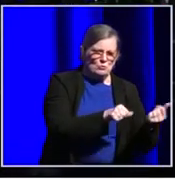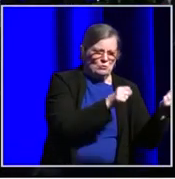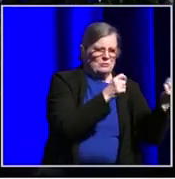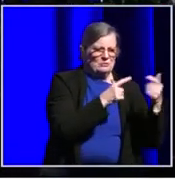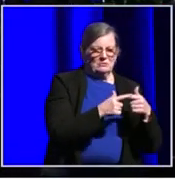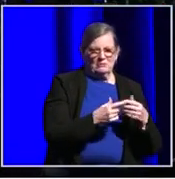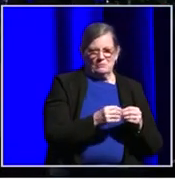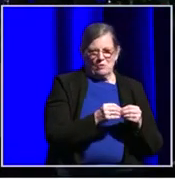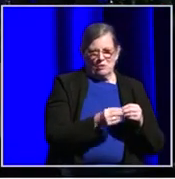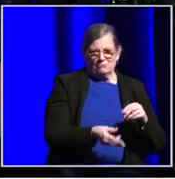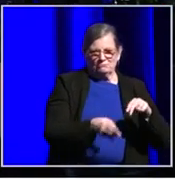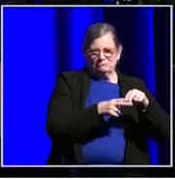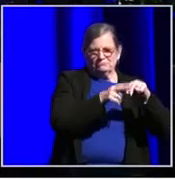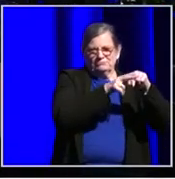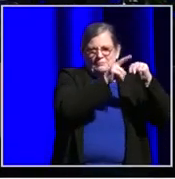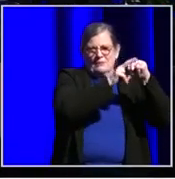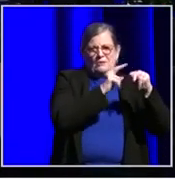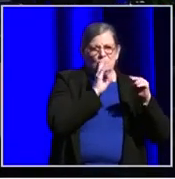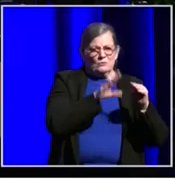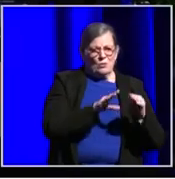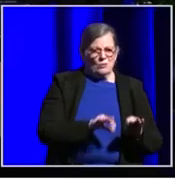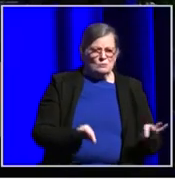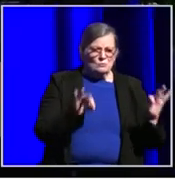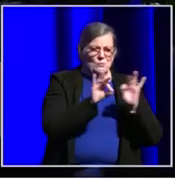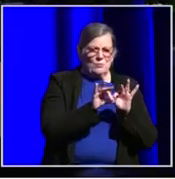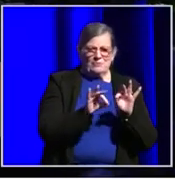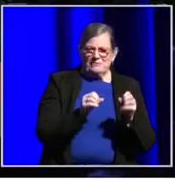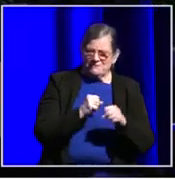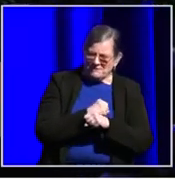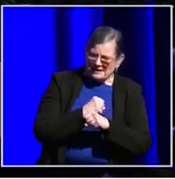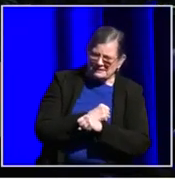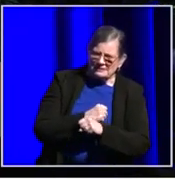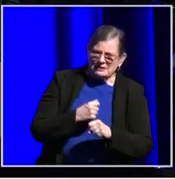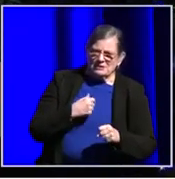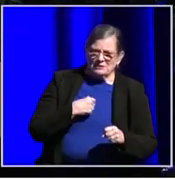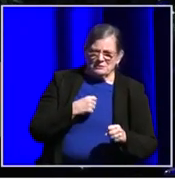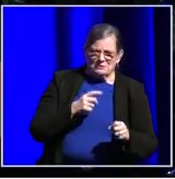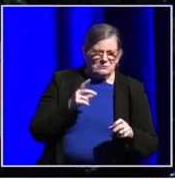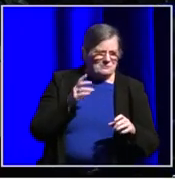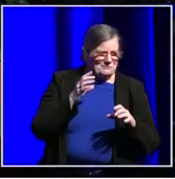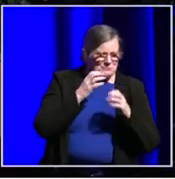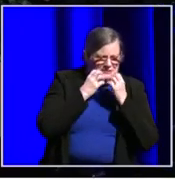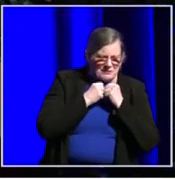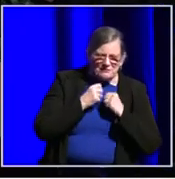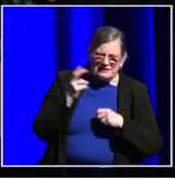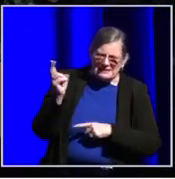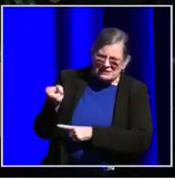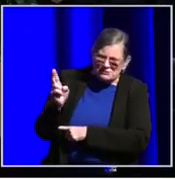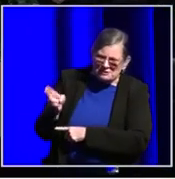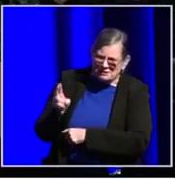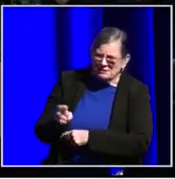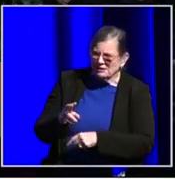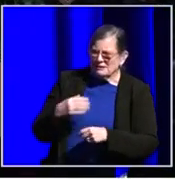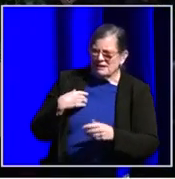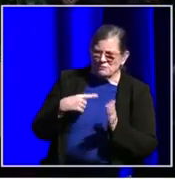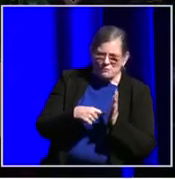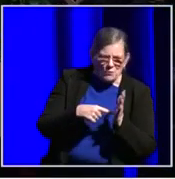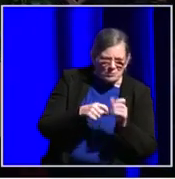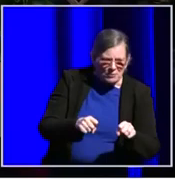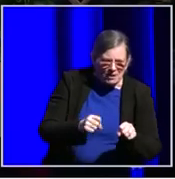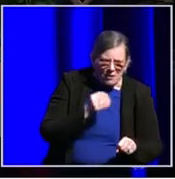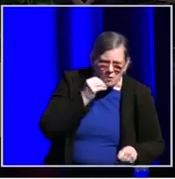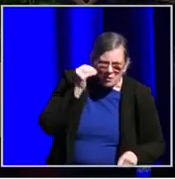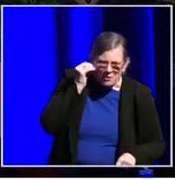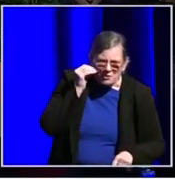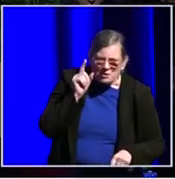we're making progress. We made historic investments in affordable housing, over $1.4 billion in the Housing